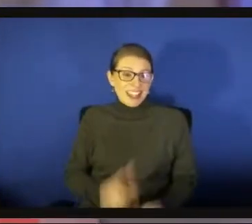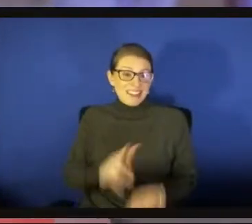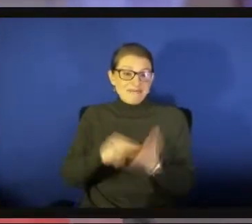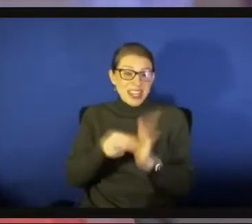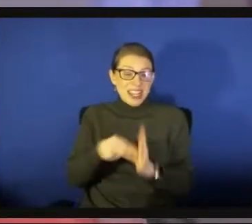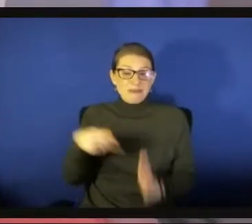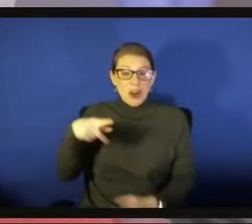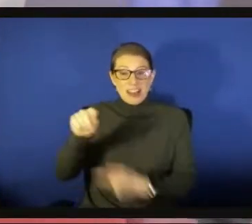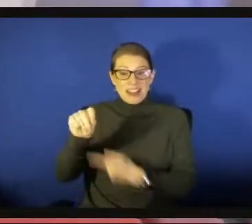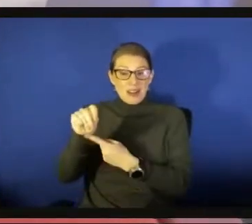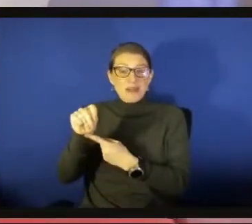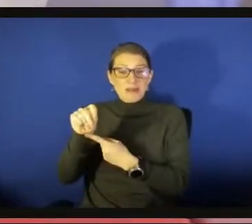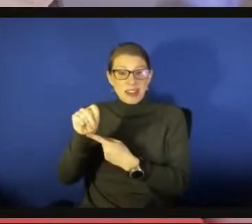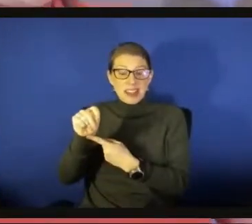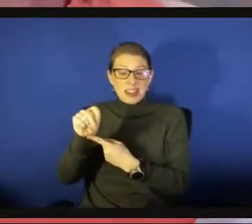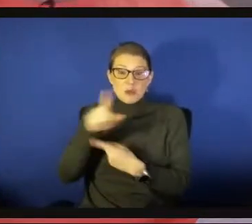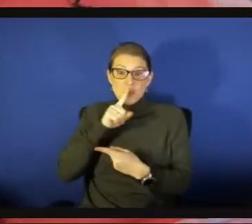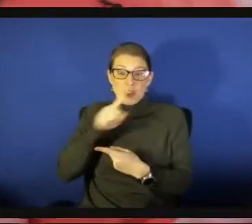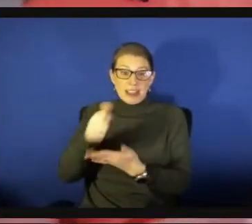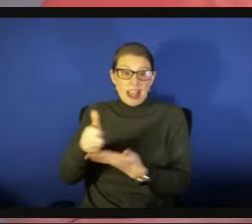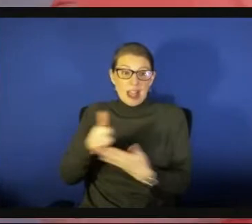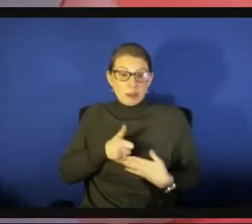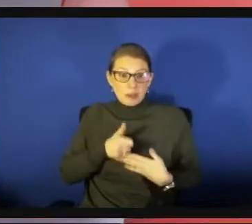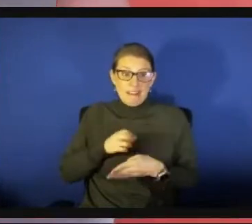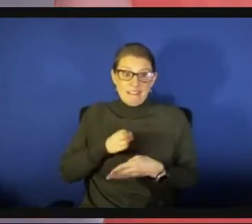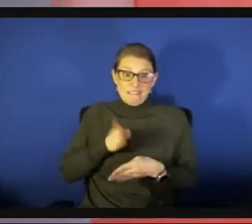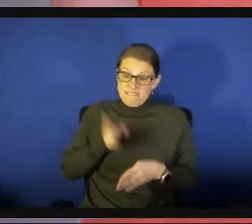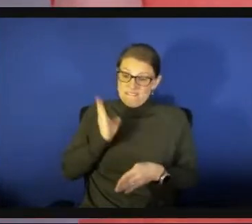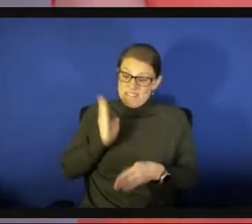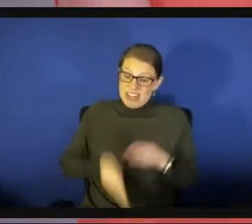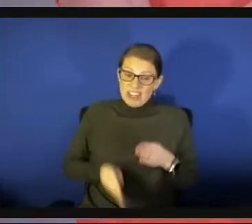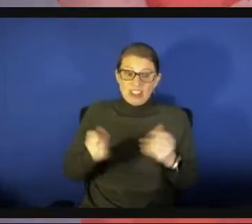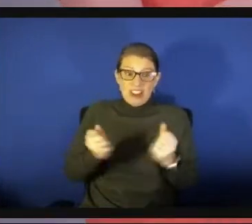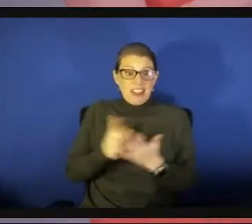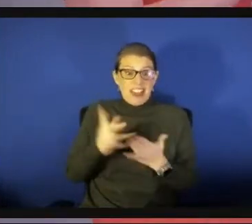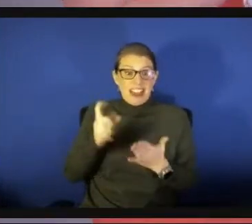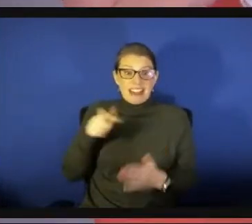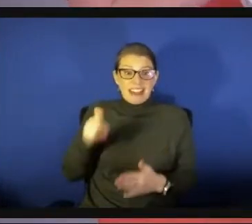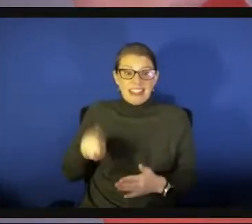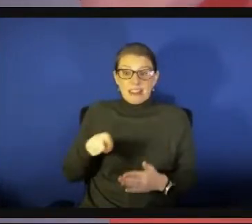physician. So Sarah, I'm coming after you next, but I just want to ask Dr. Rotondo,